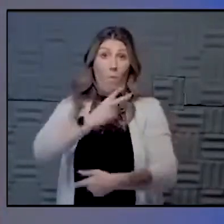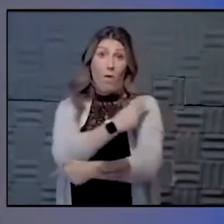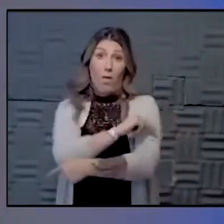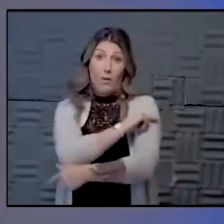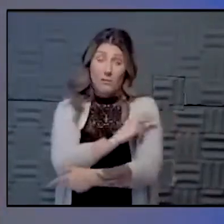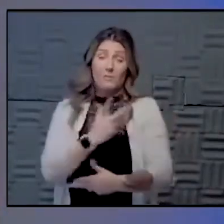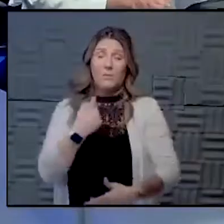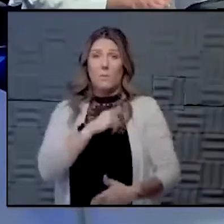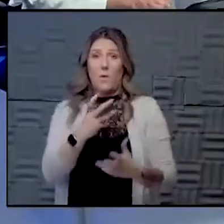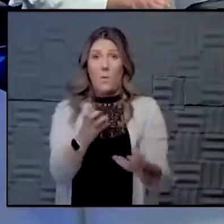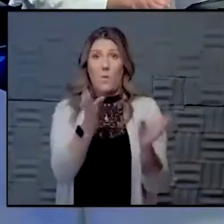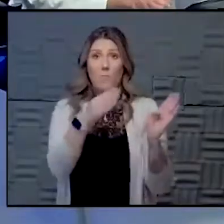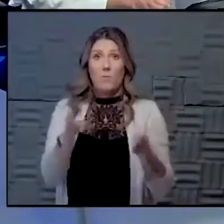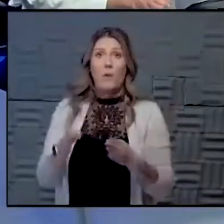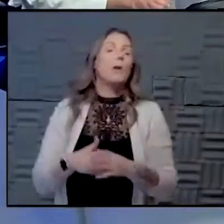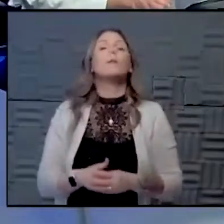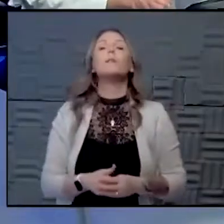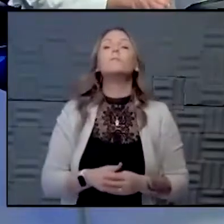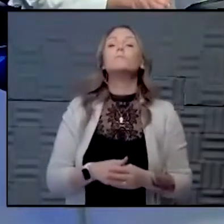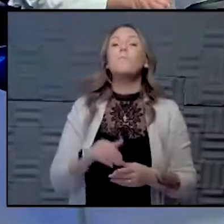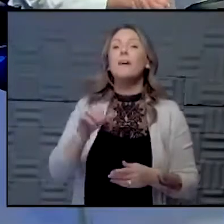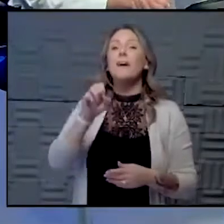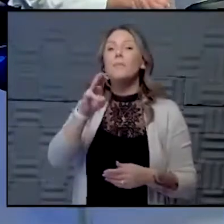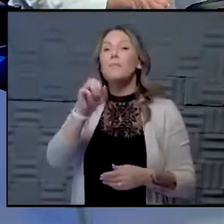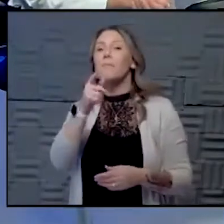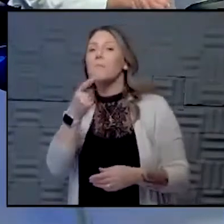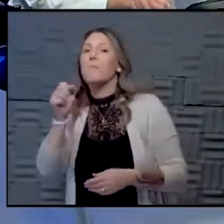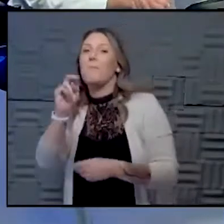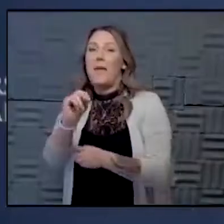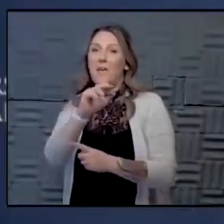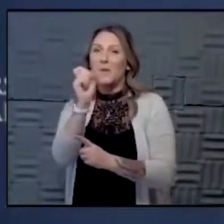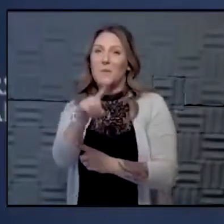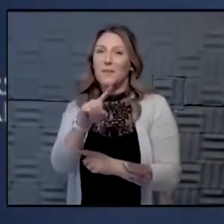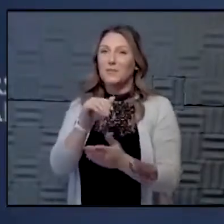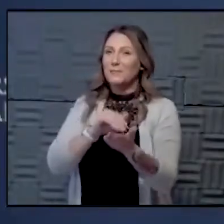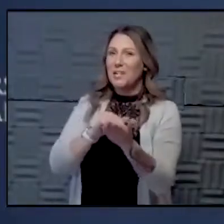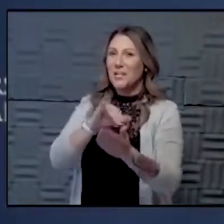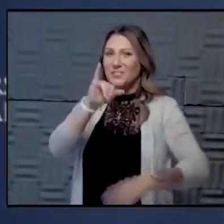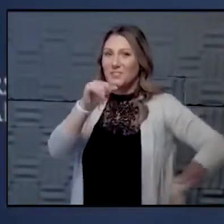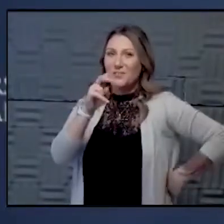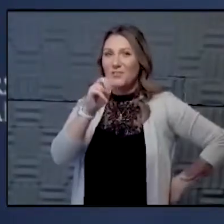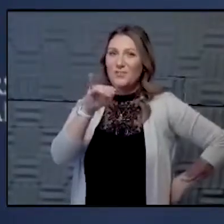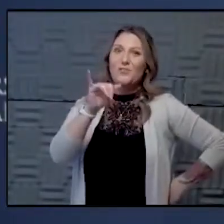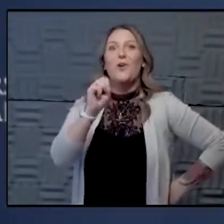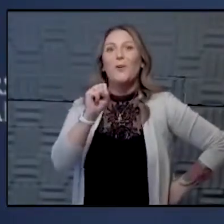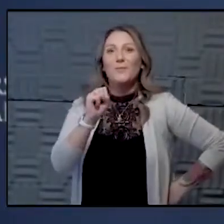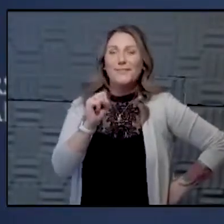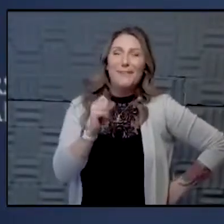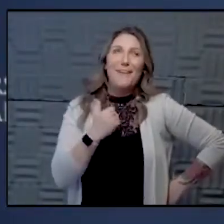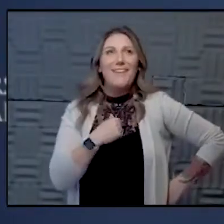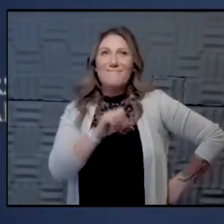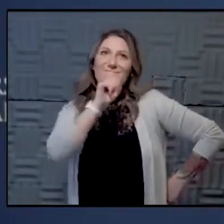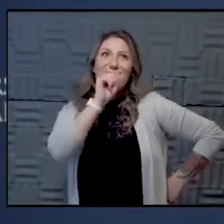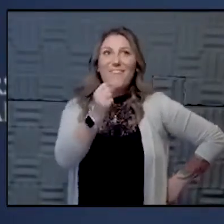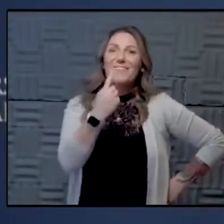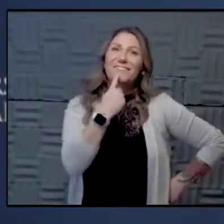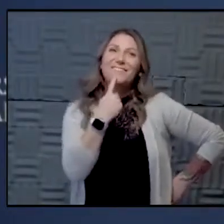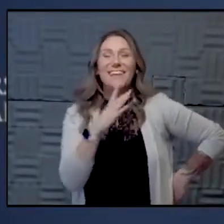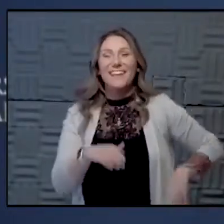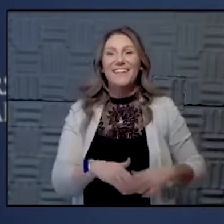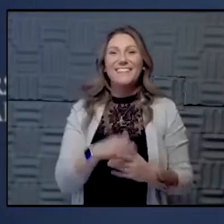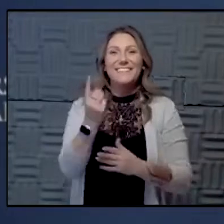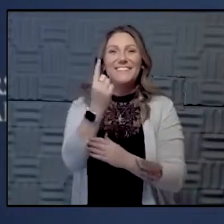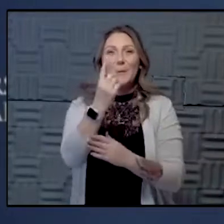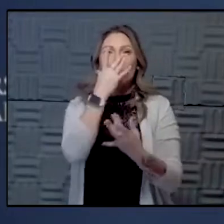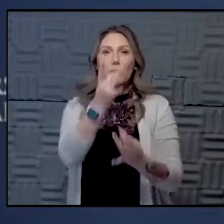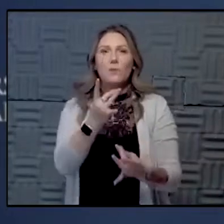that. Amanda has a question for Dr. Jones. Dr. Jones. Okay. I love saying that. It's just so good. If someone was interested